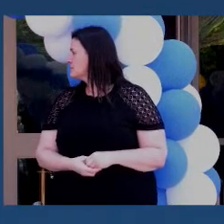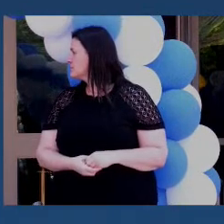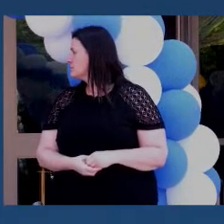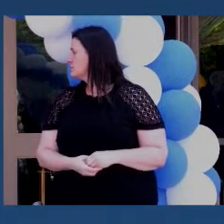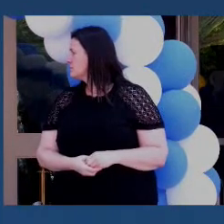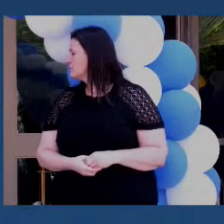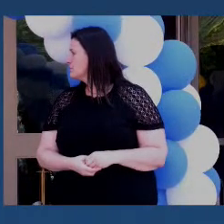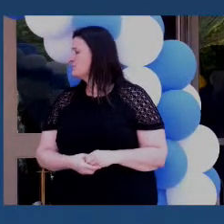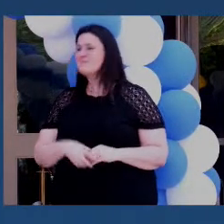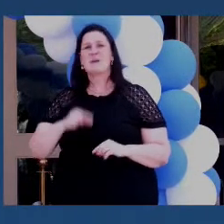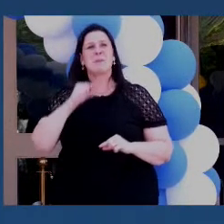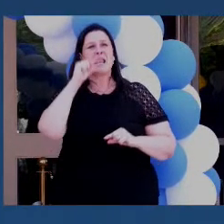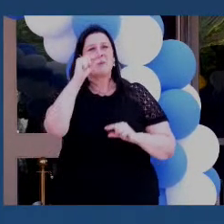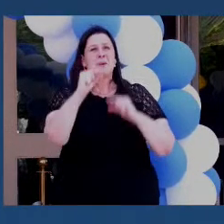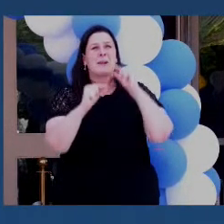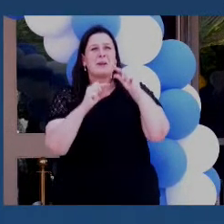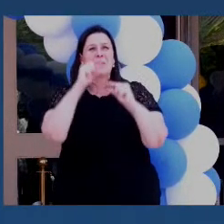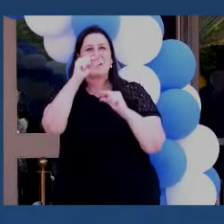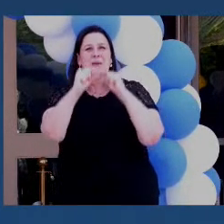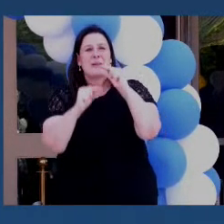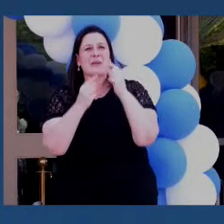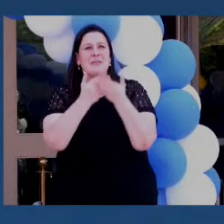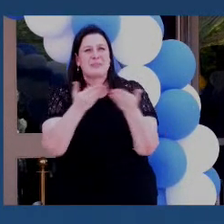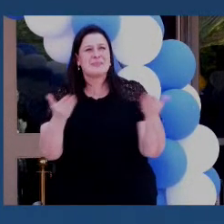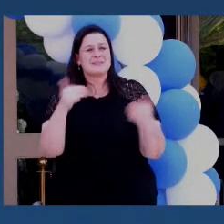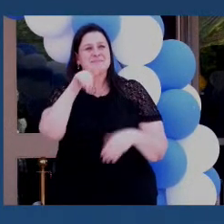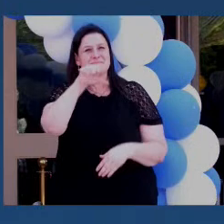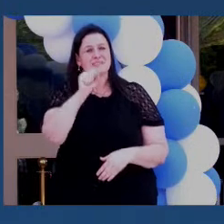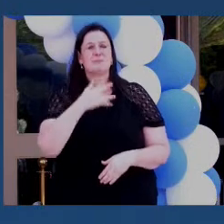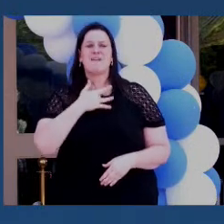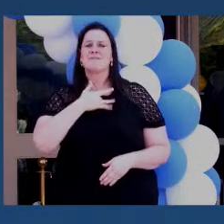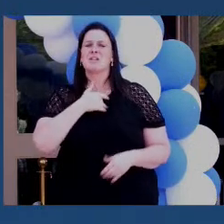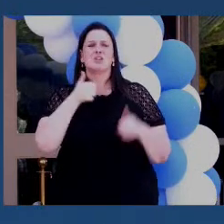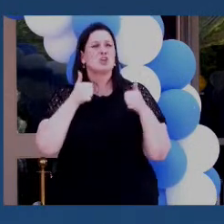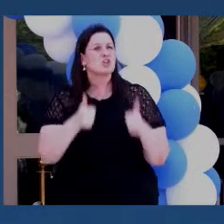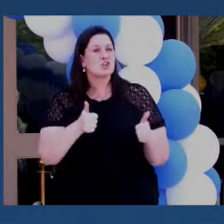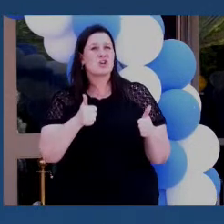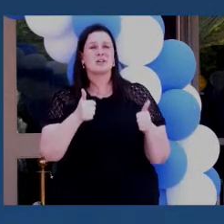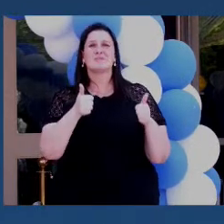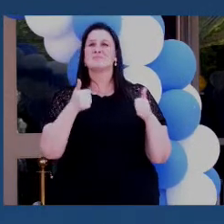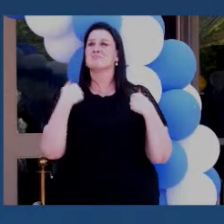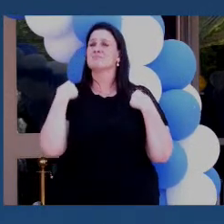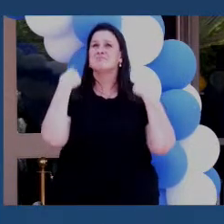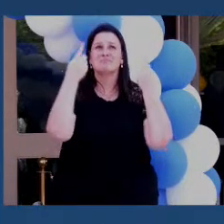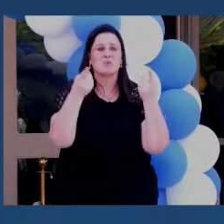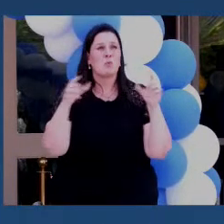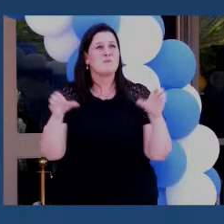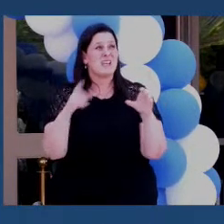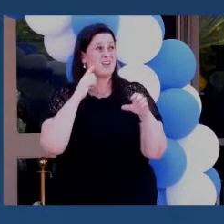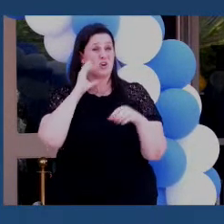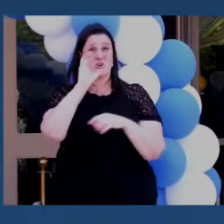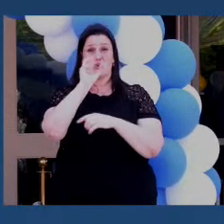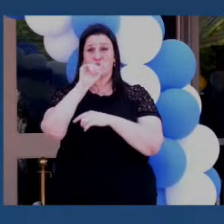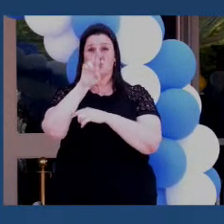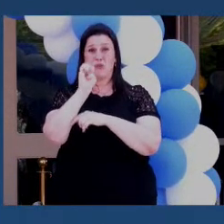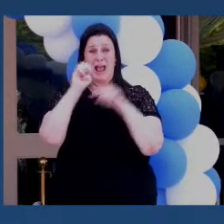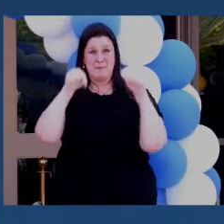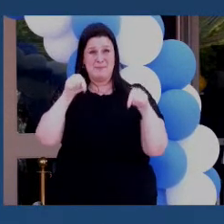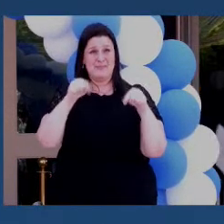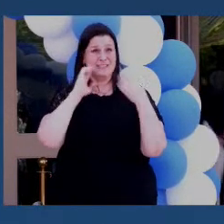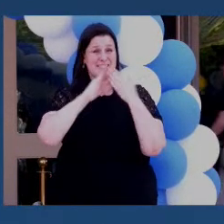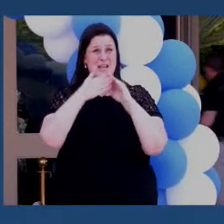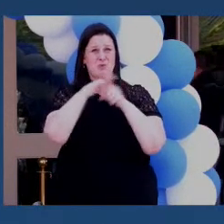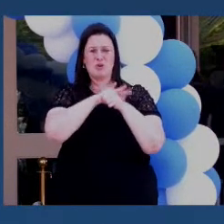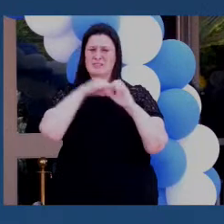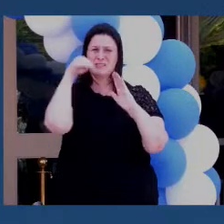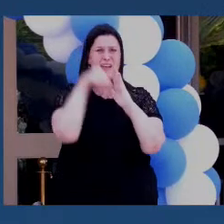There are all those little things. And, you know, I feel so good about what we've done. Crime has plummeted in this neighborhood. We feel so good about